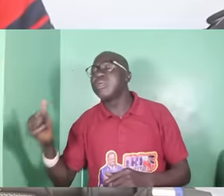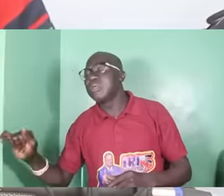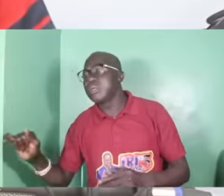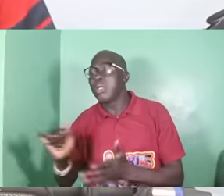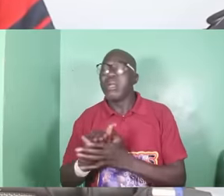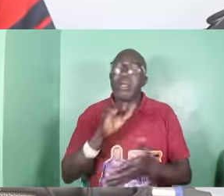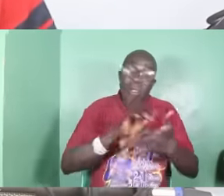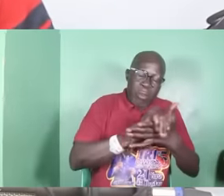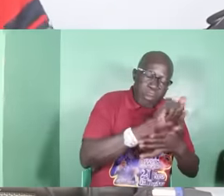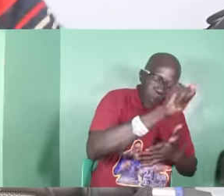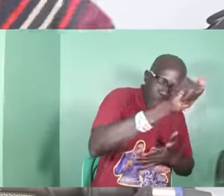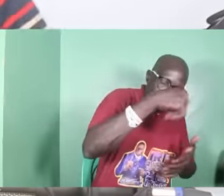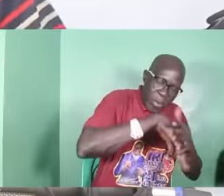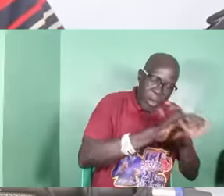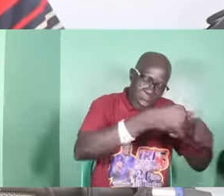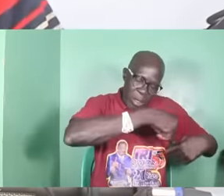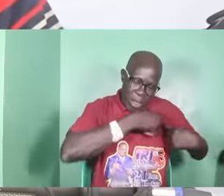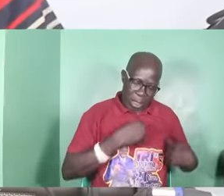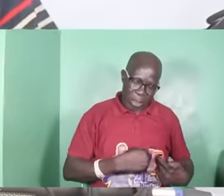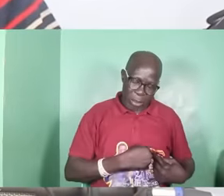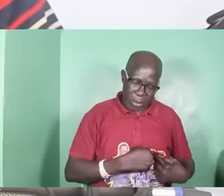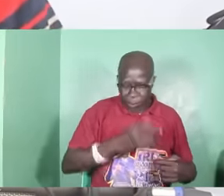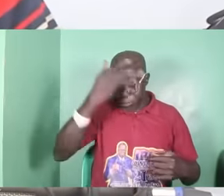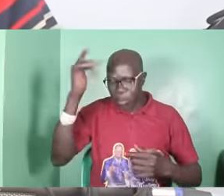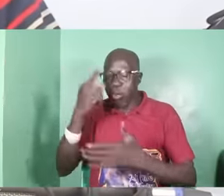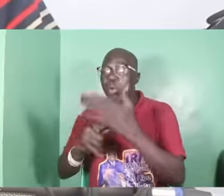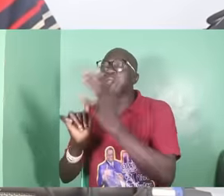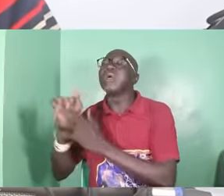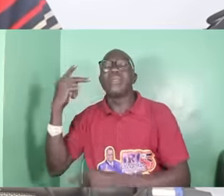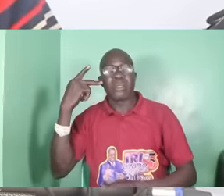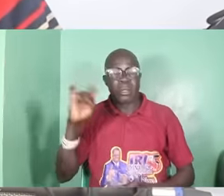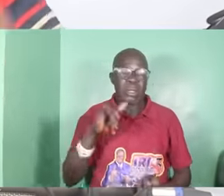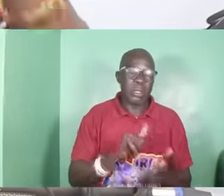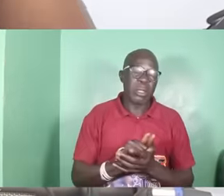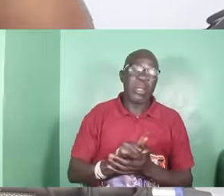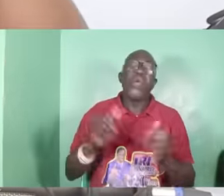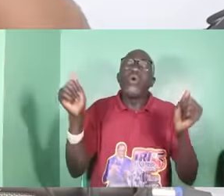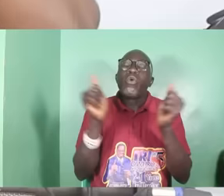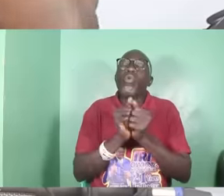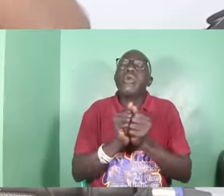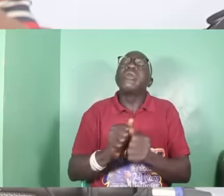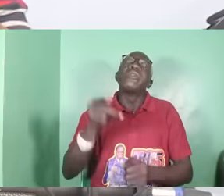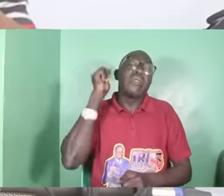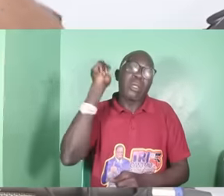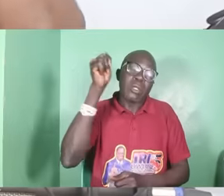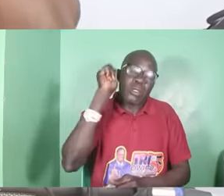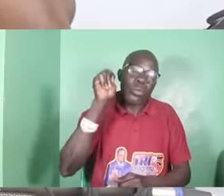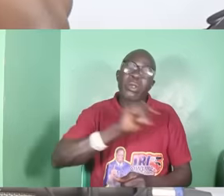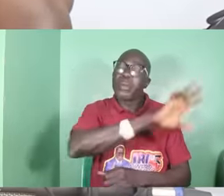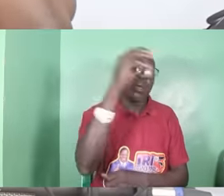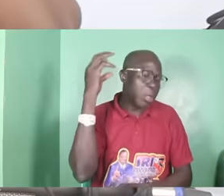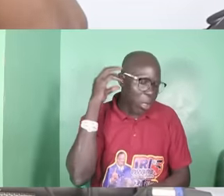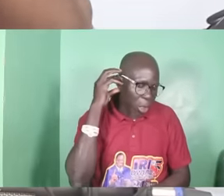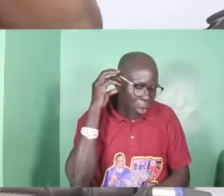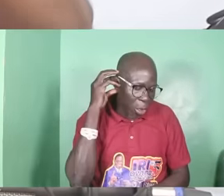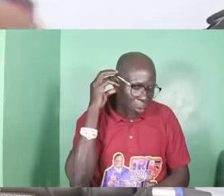she believed so much in her heart because of what she has seen. With all the